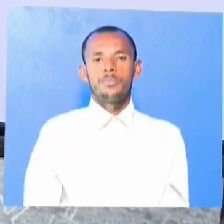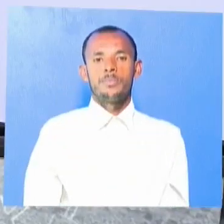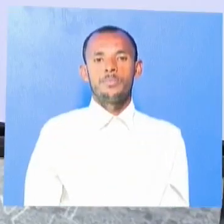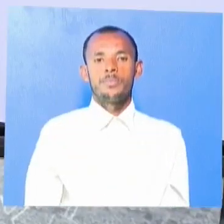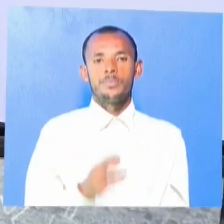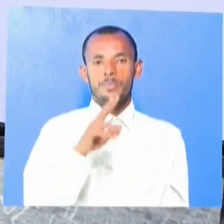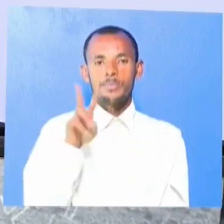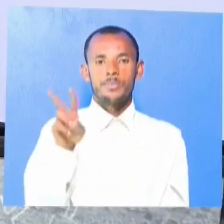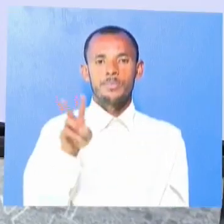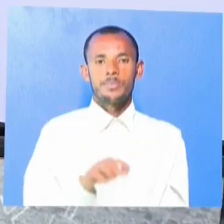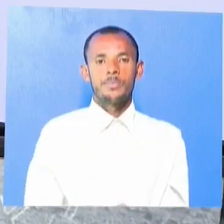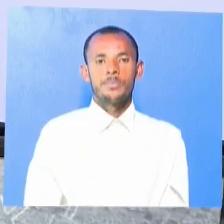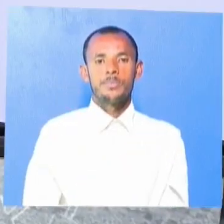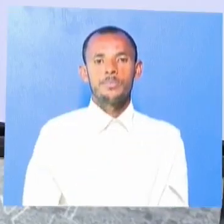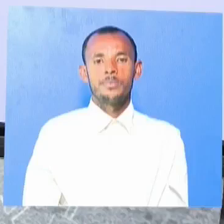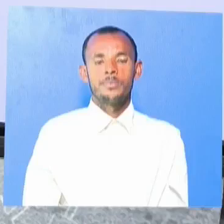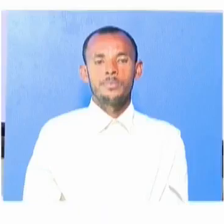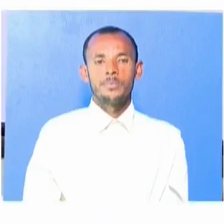So